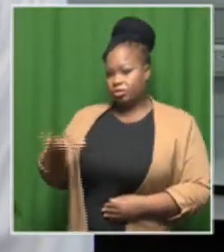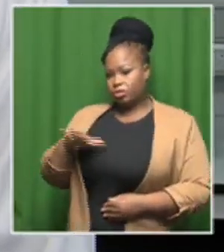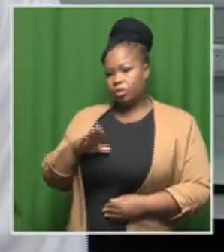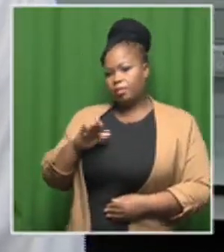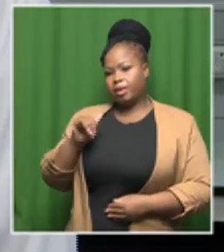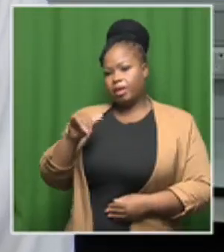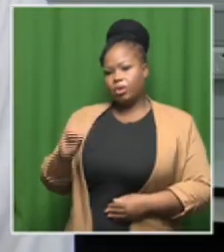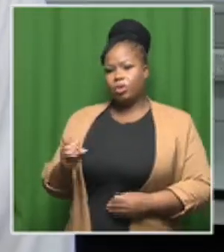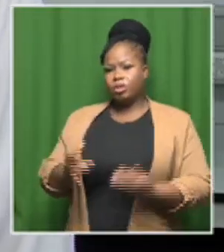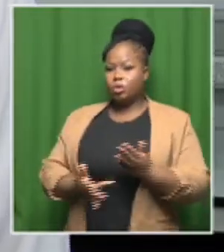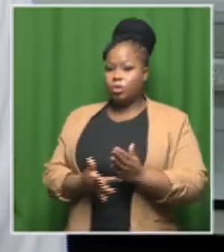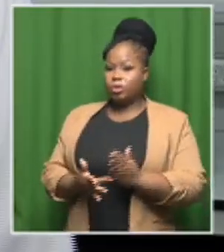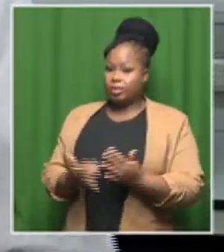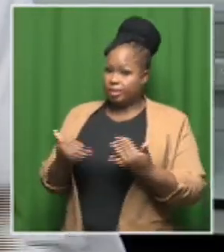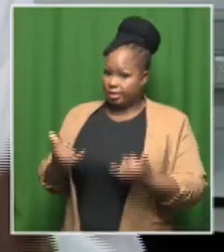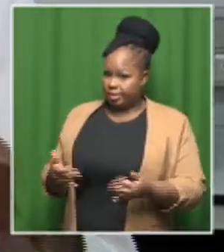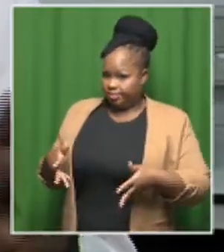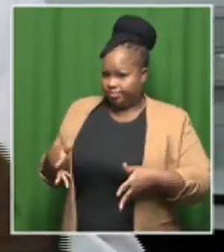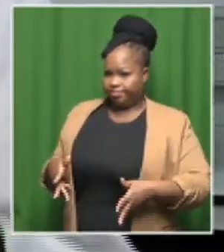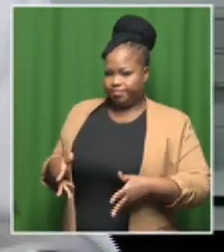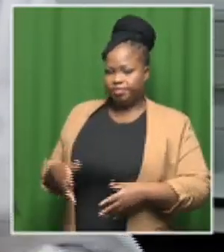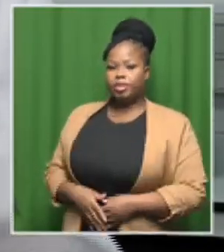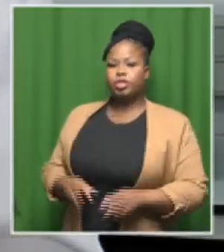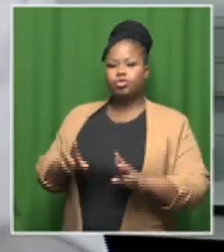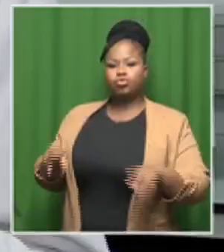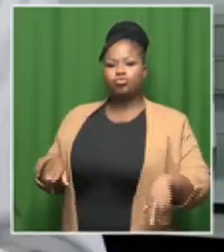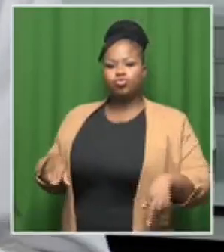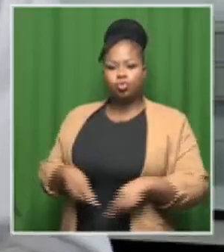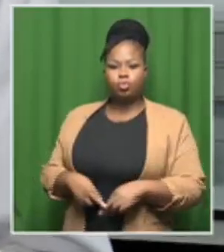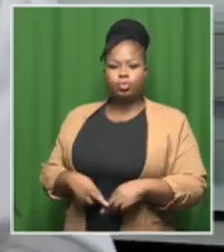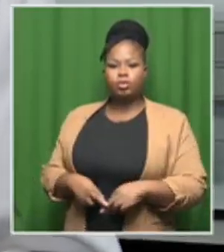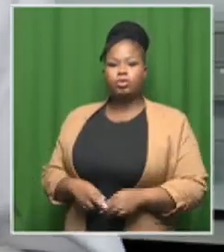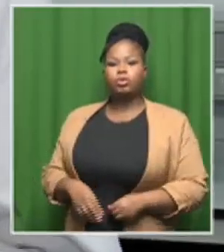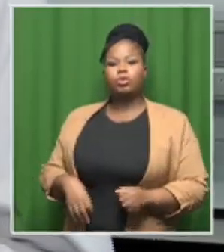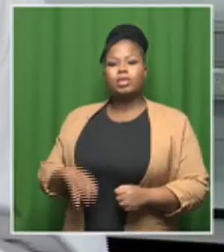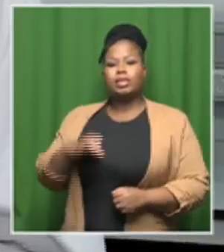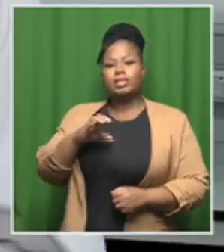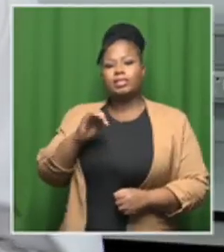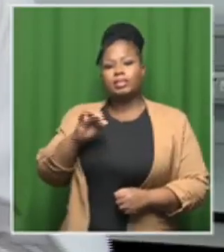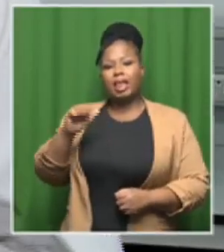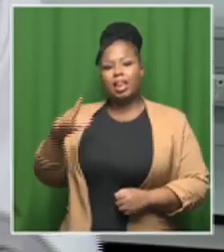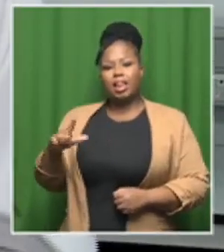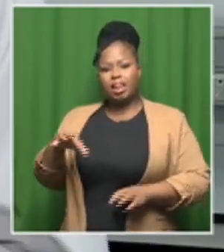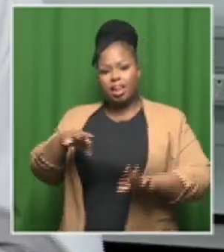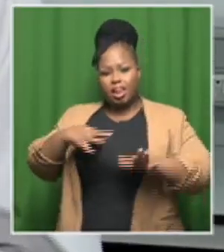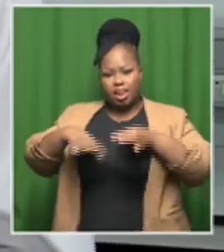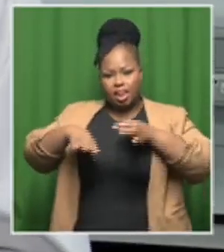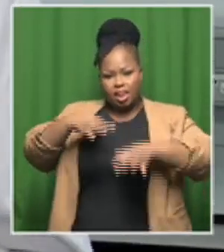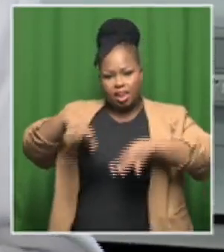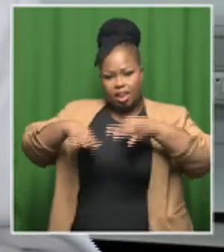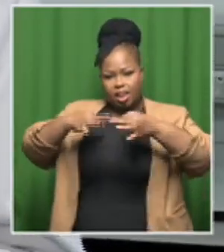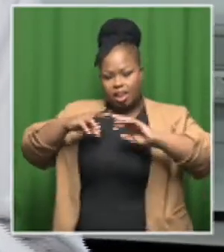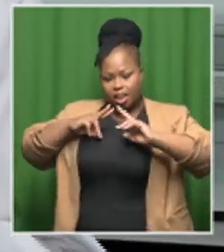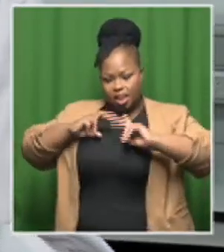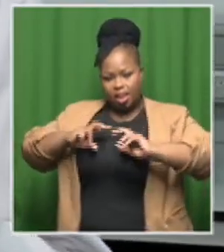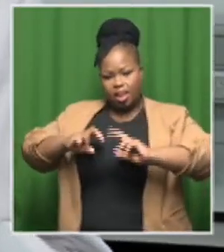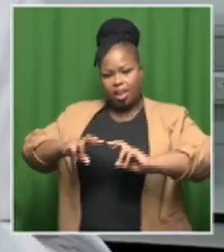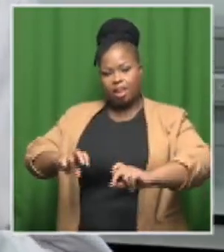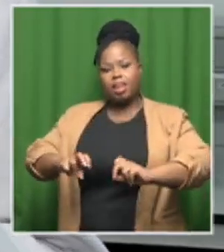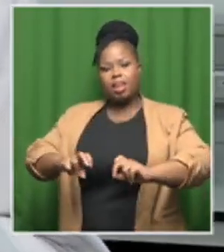biotechnology where you are now, and particularly this room is where we do cell culture, where we study all kinds